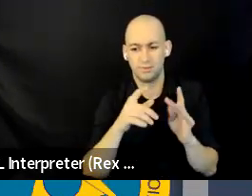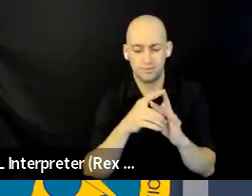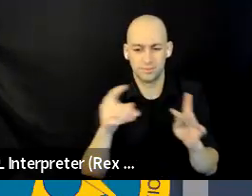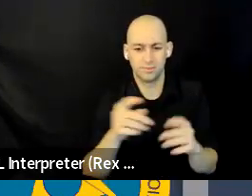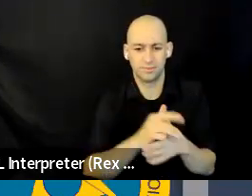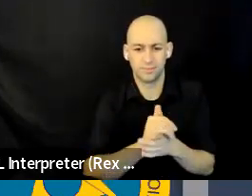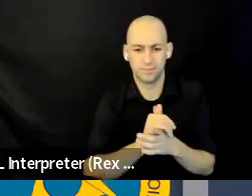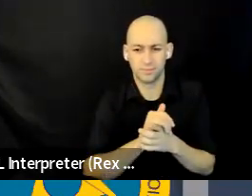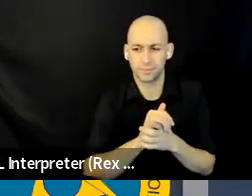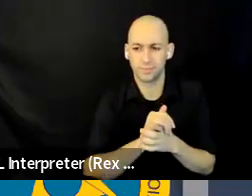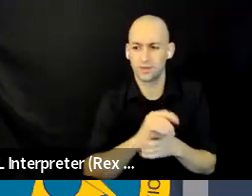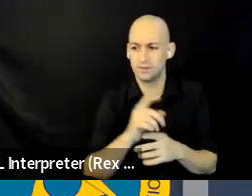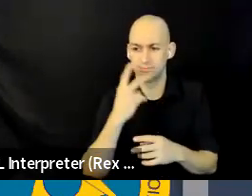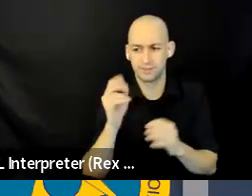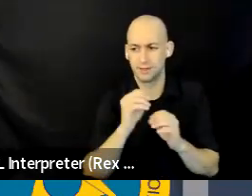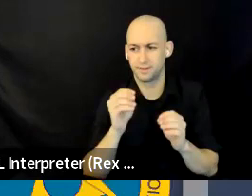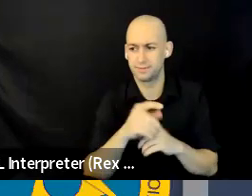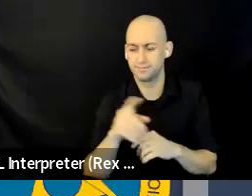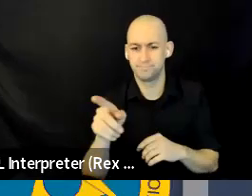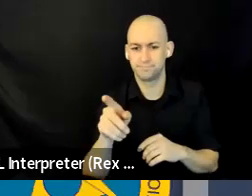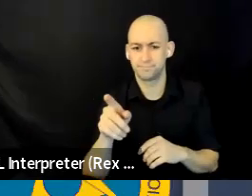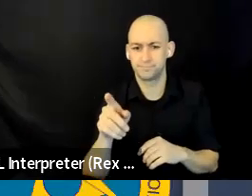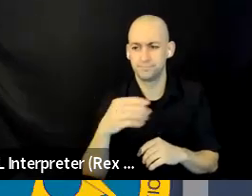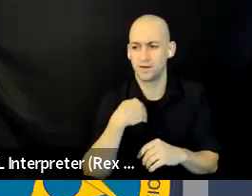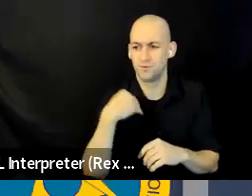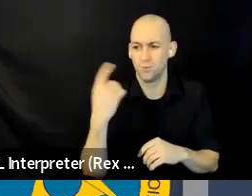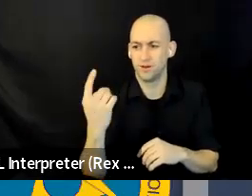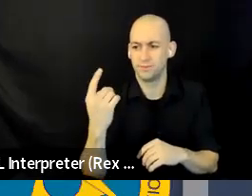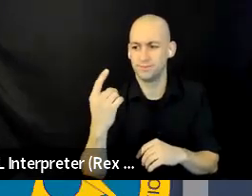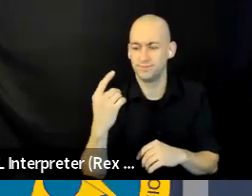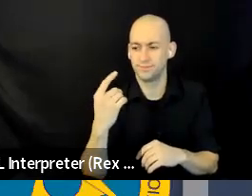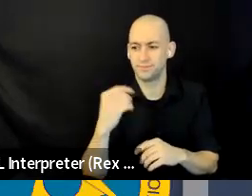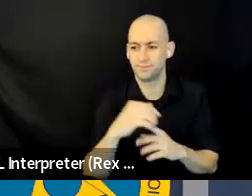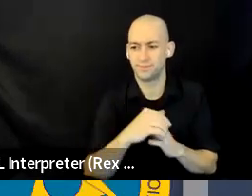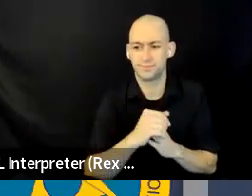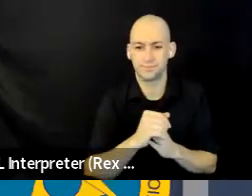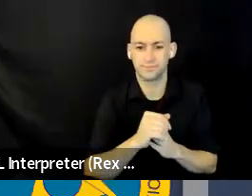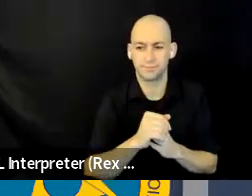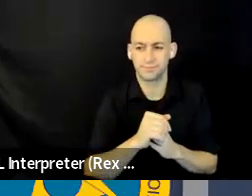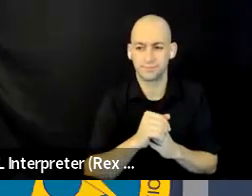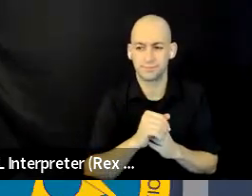for comment on this item. Oh, we have one more. Okay, but we got. That's okay.